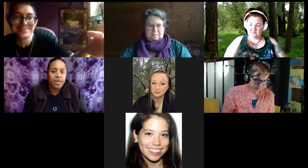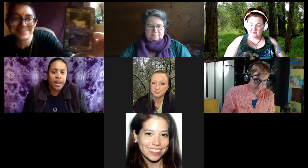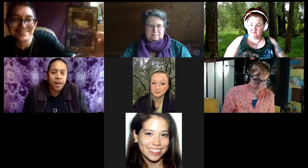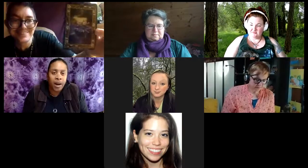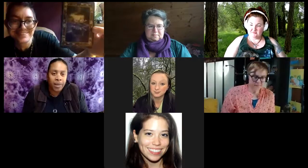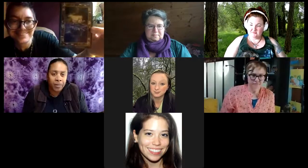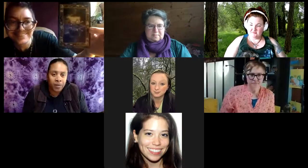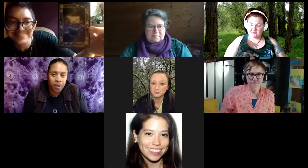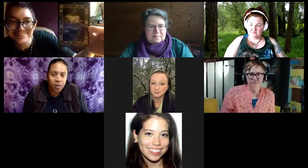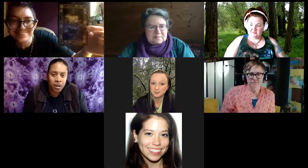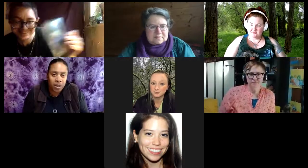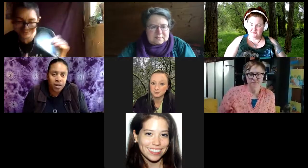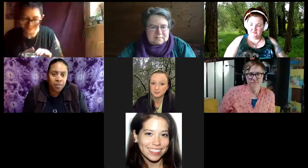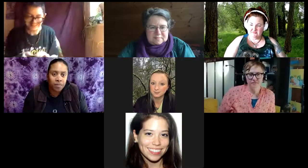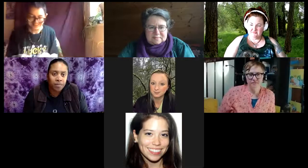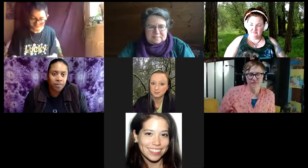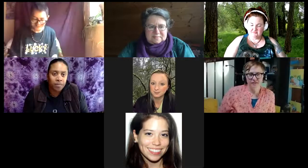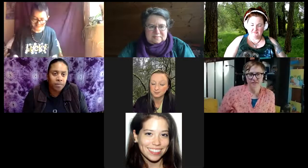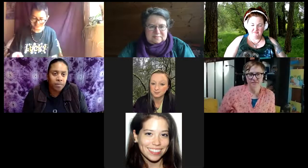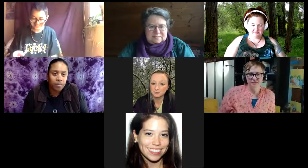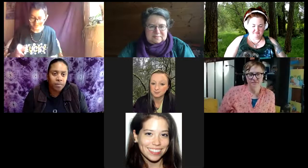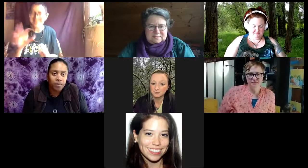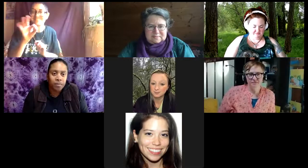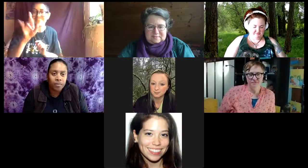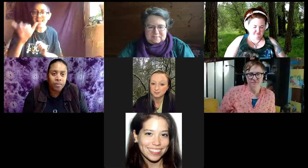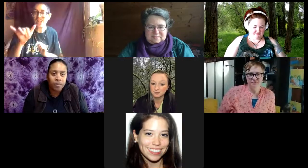Okay, the second card I pulled for you is